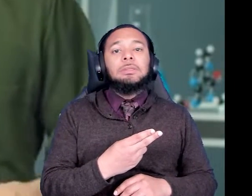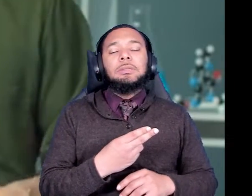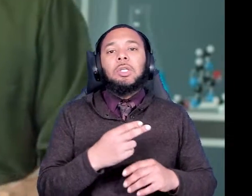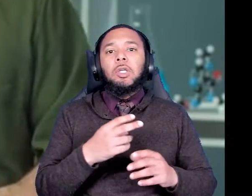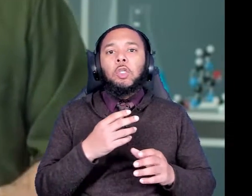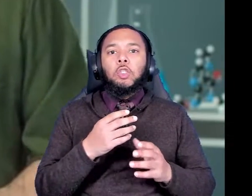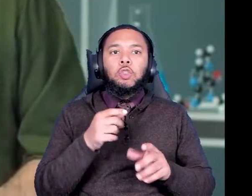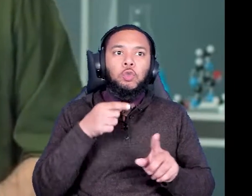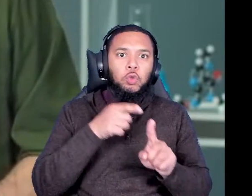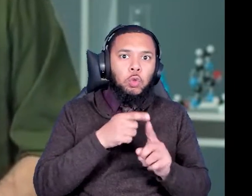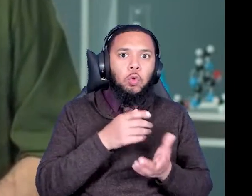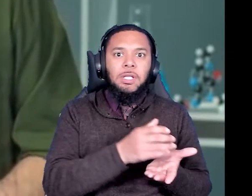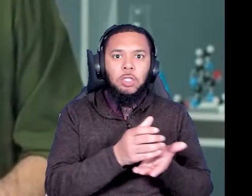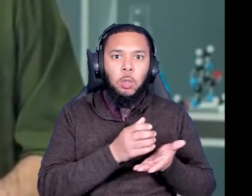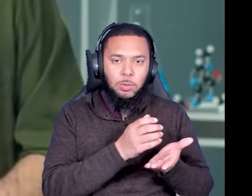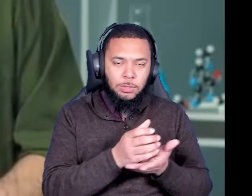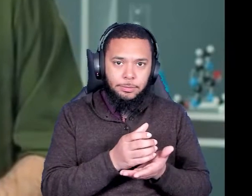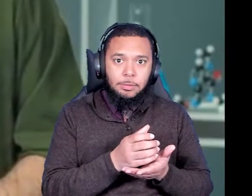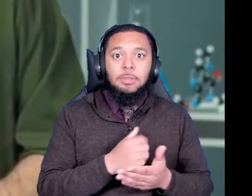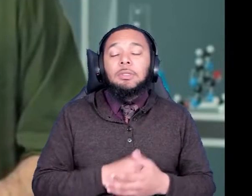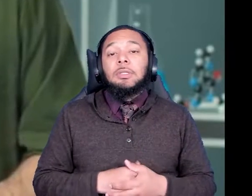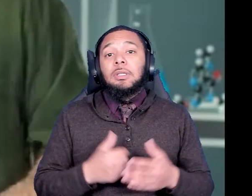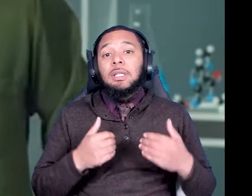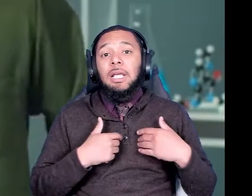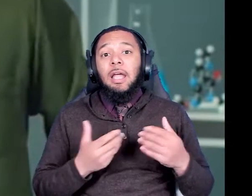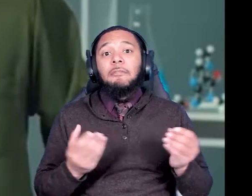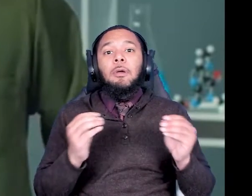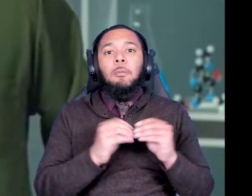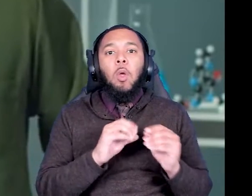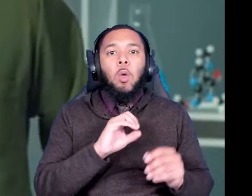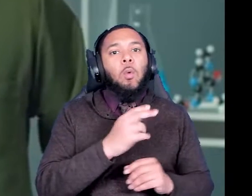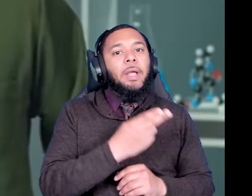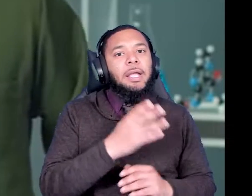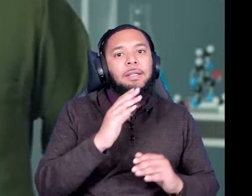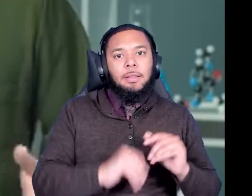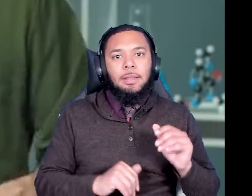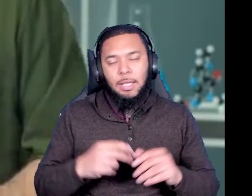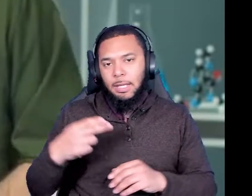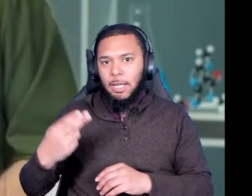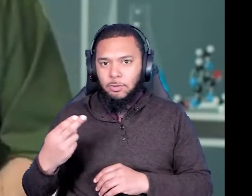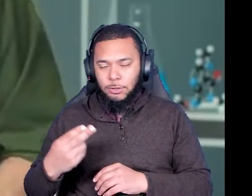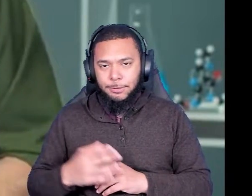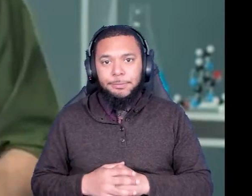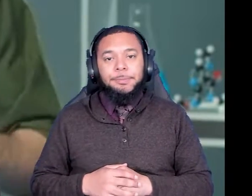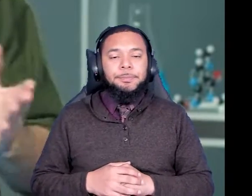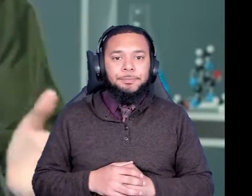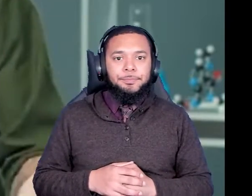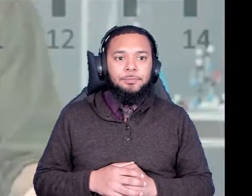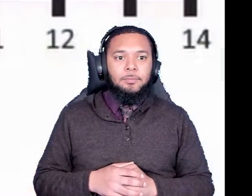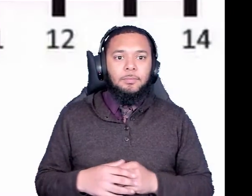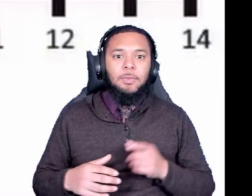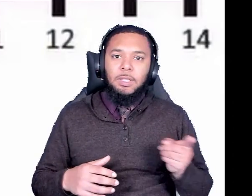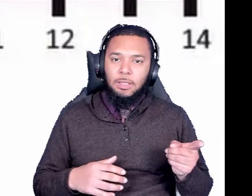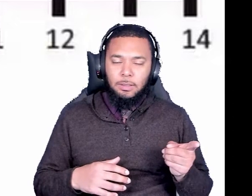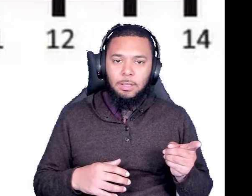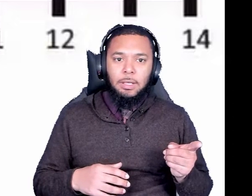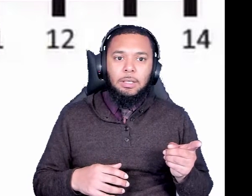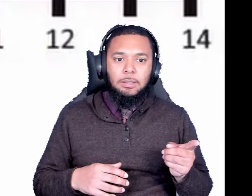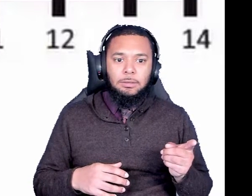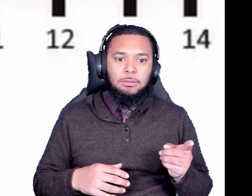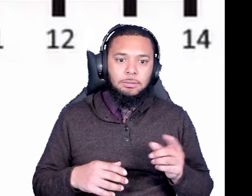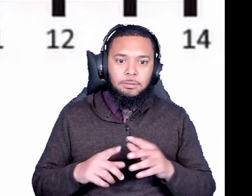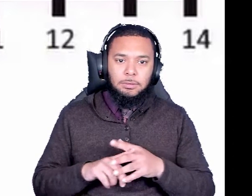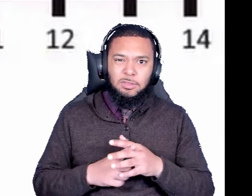They have a higher concentration of hydroxide than they do the hydrogen ions. And again, they run from just